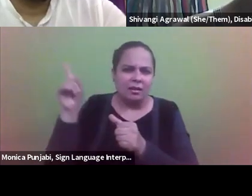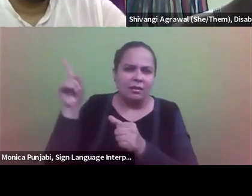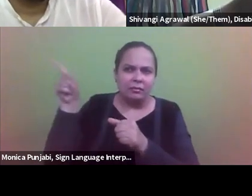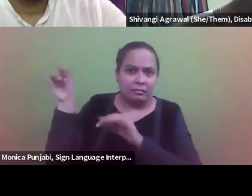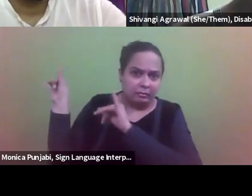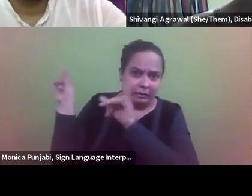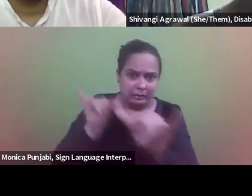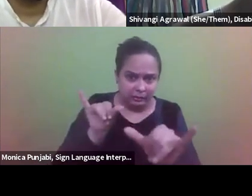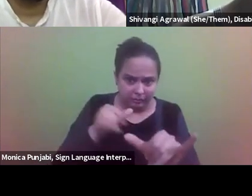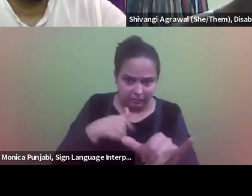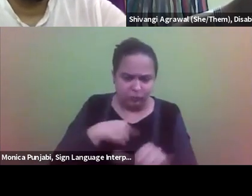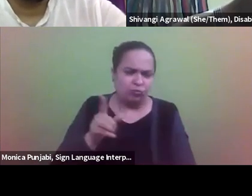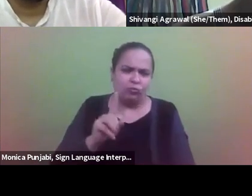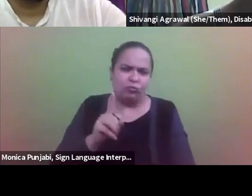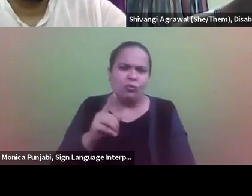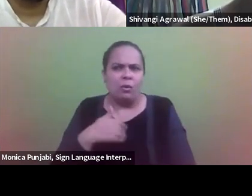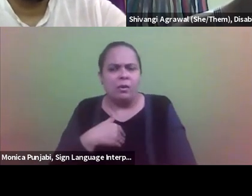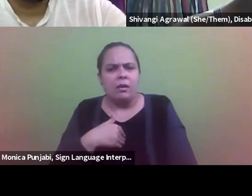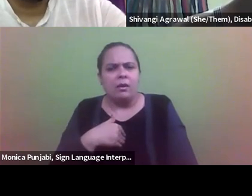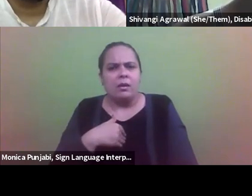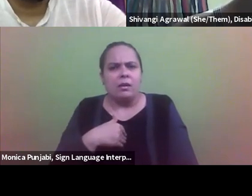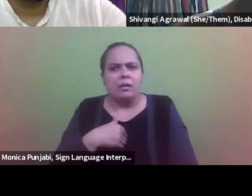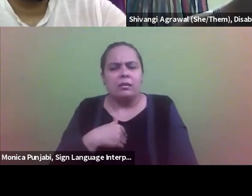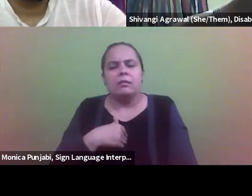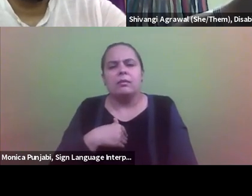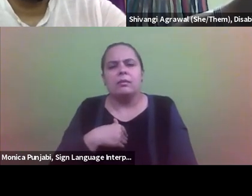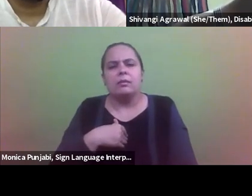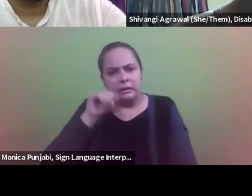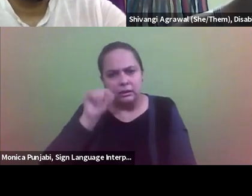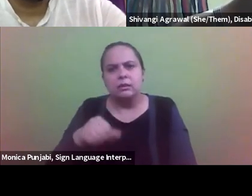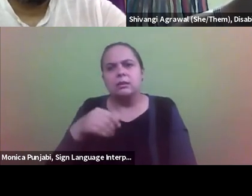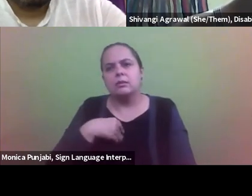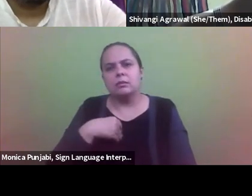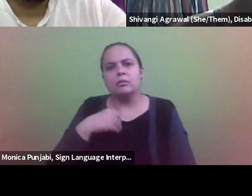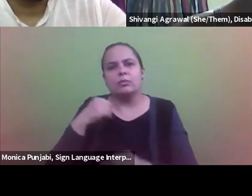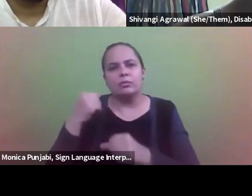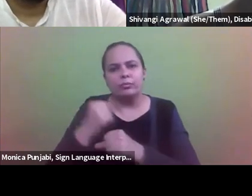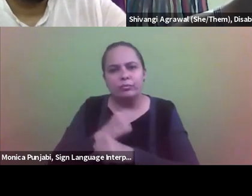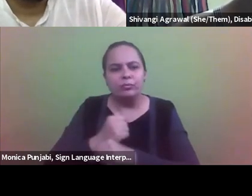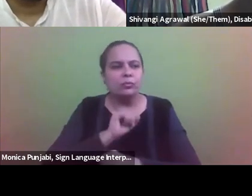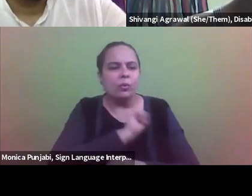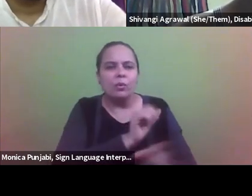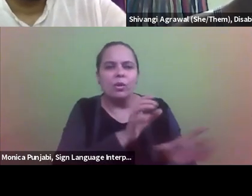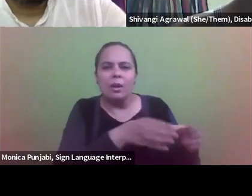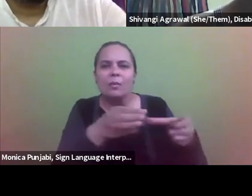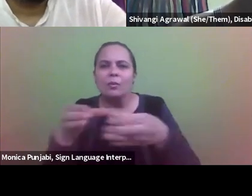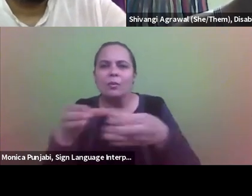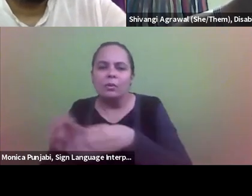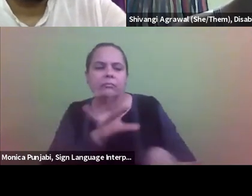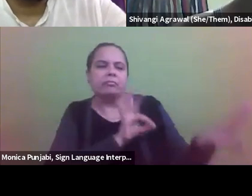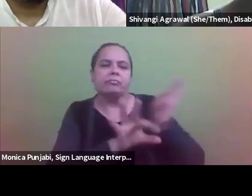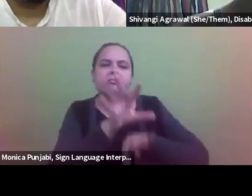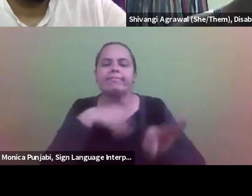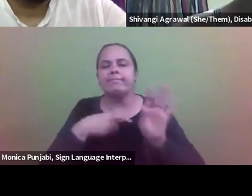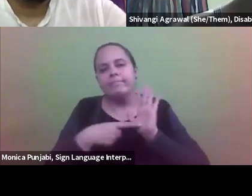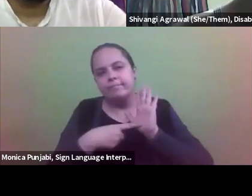ocean towards championing underrepresented communities, especially in cinema.